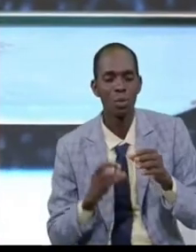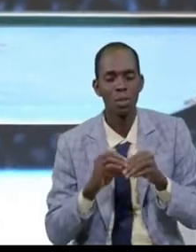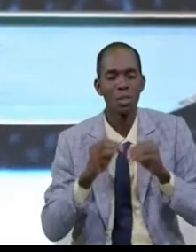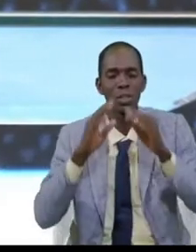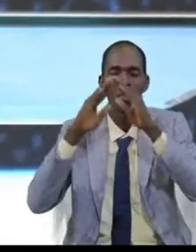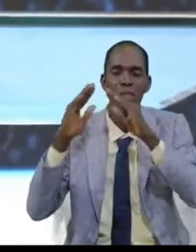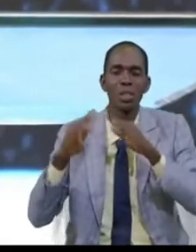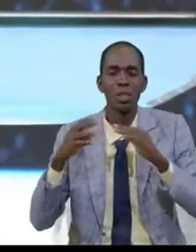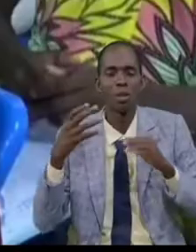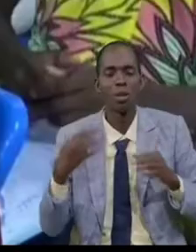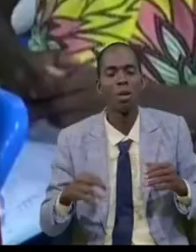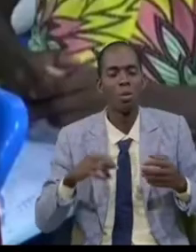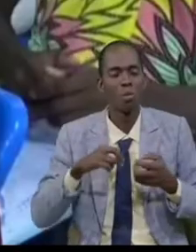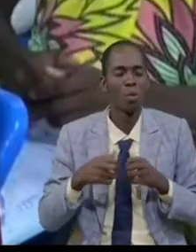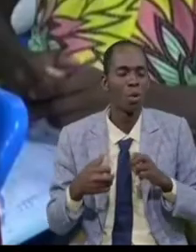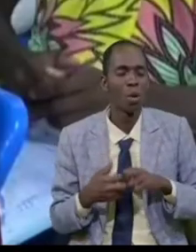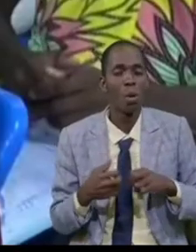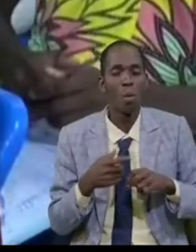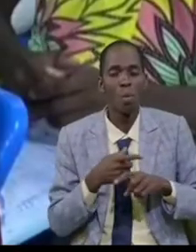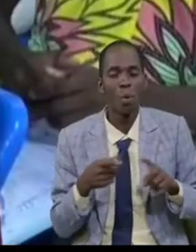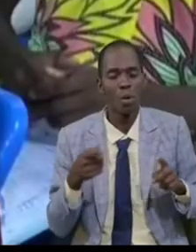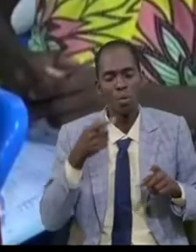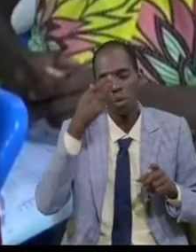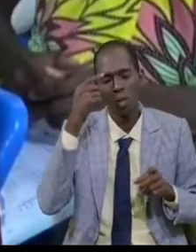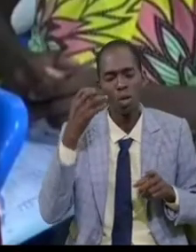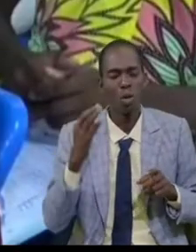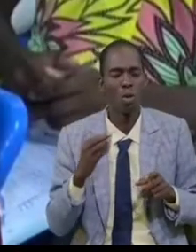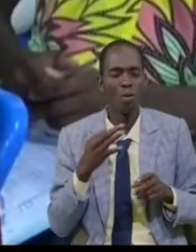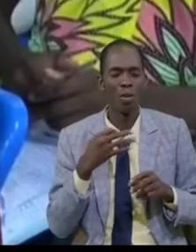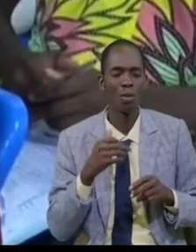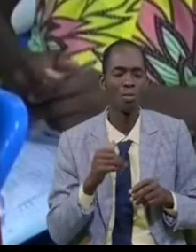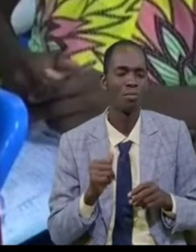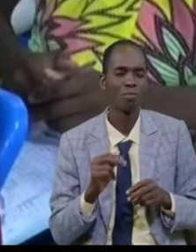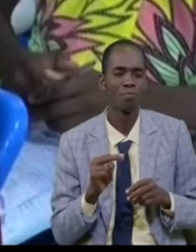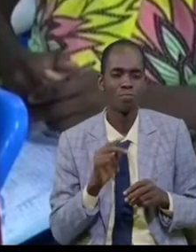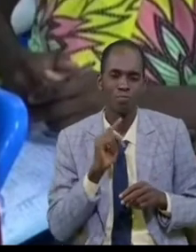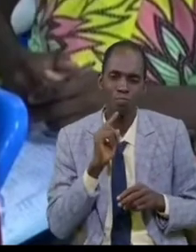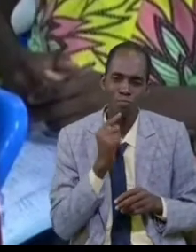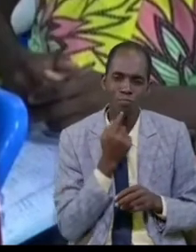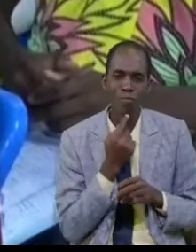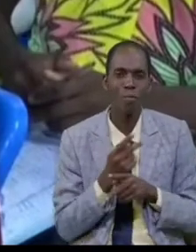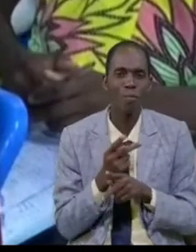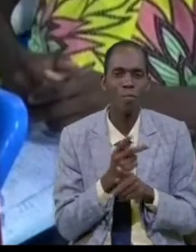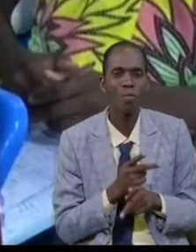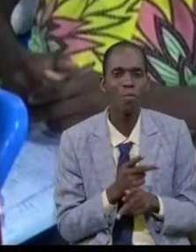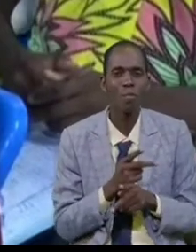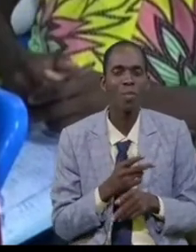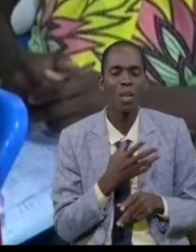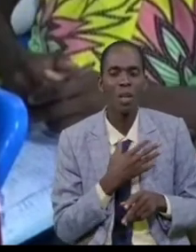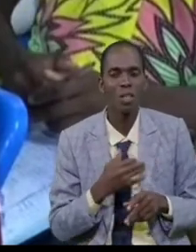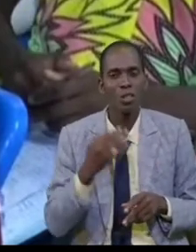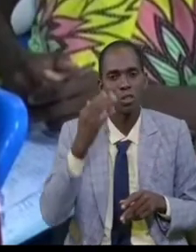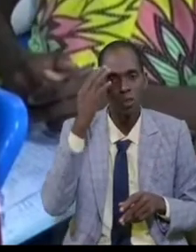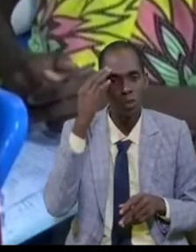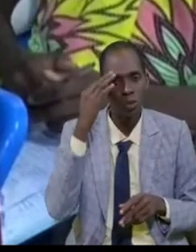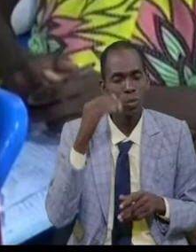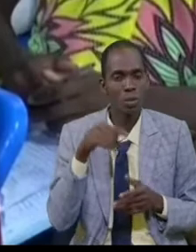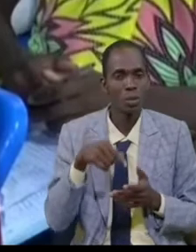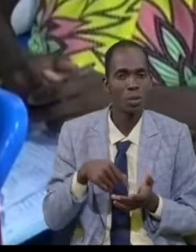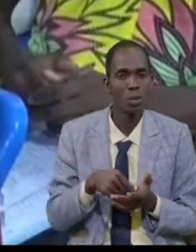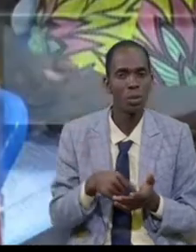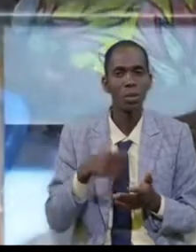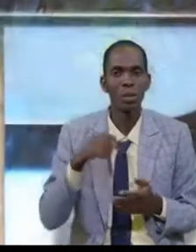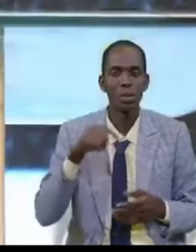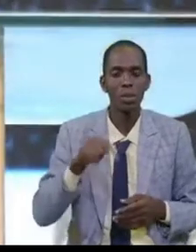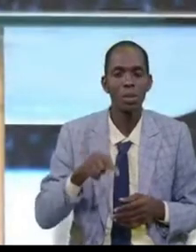have honest care. And because of honest care, you are more forward, and you know this is the need, and you meet the